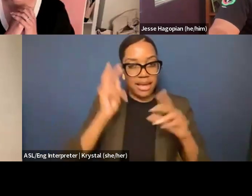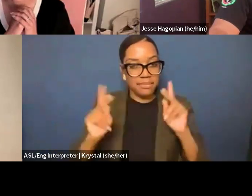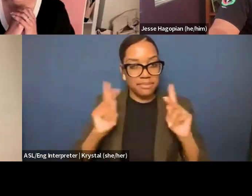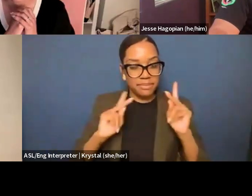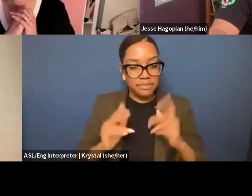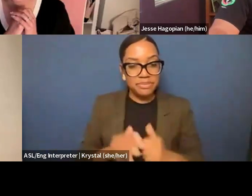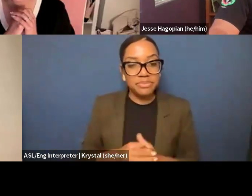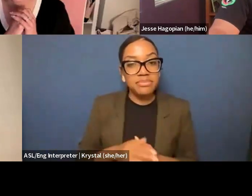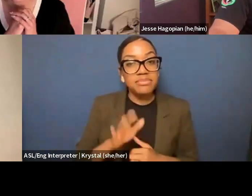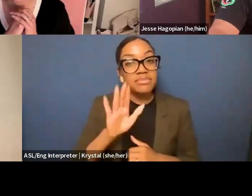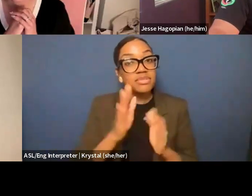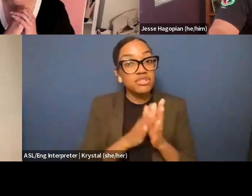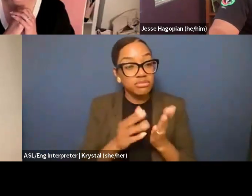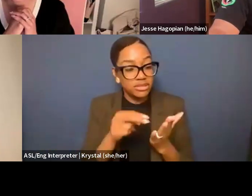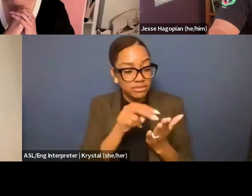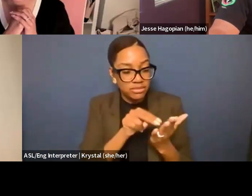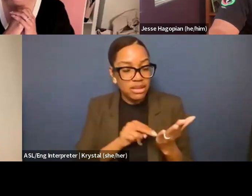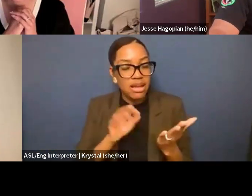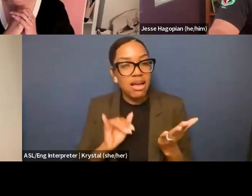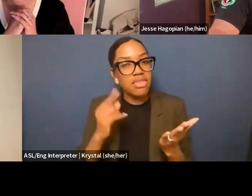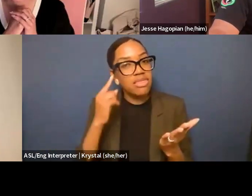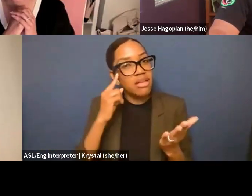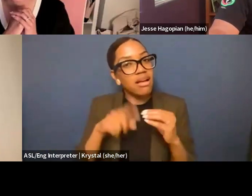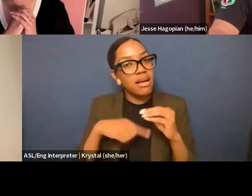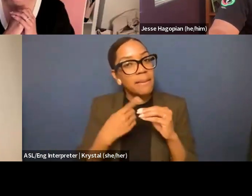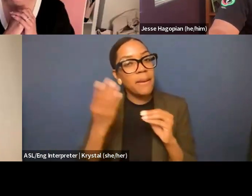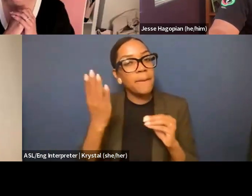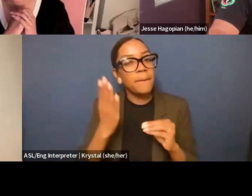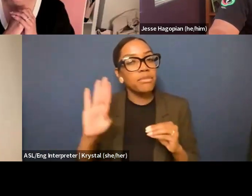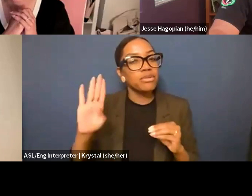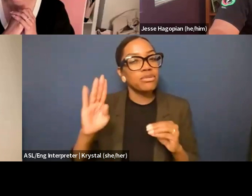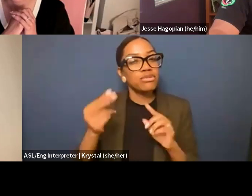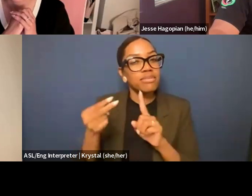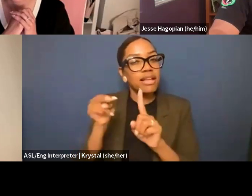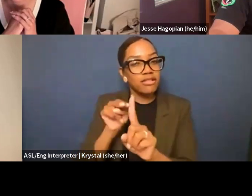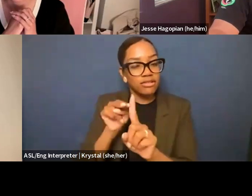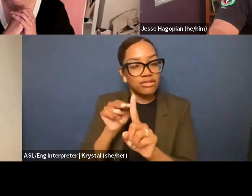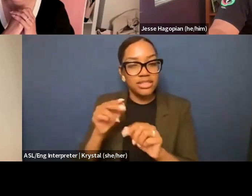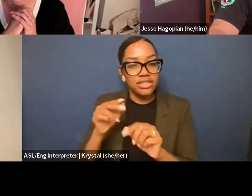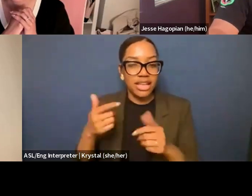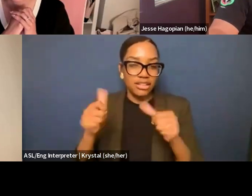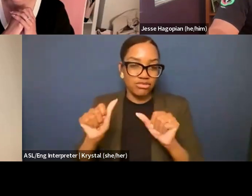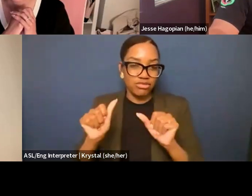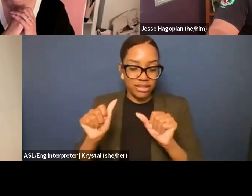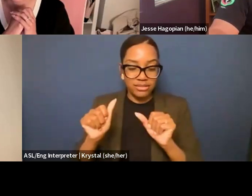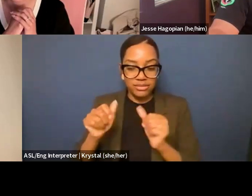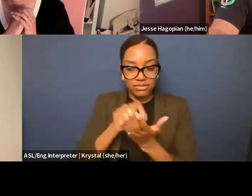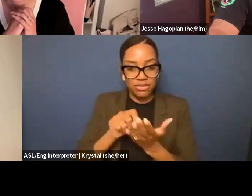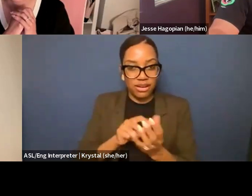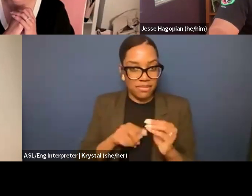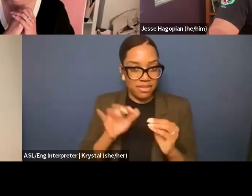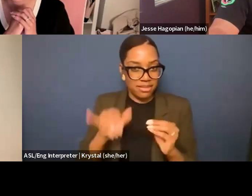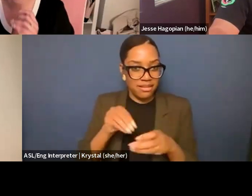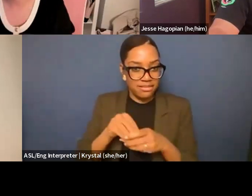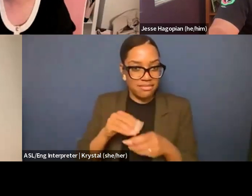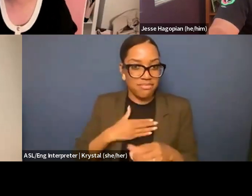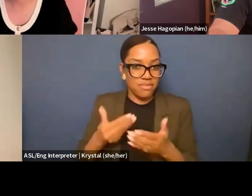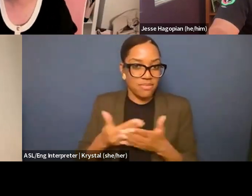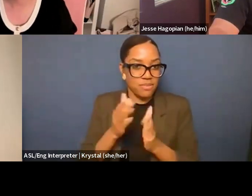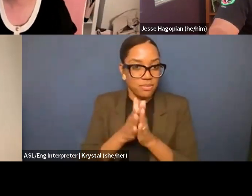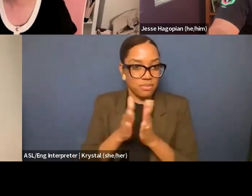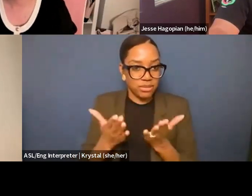pedagogy, which is something that I tried to write some about in my new book, Teach Truth. Shirley